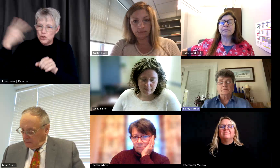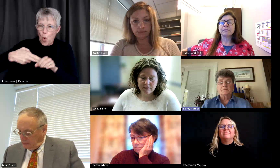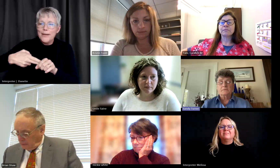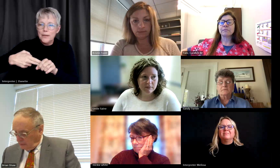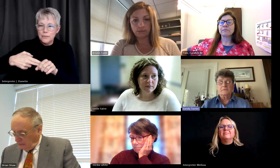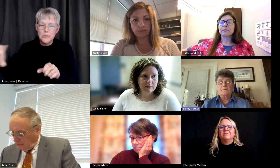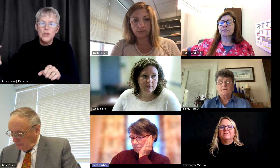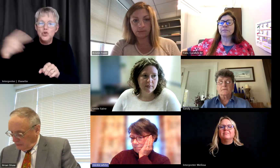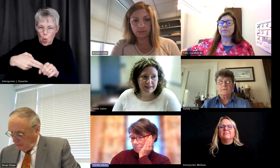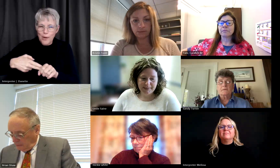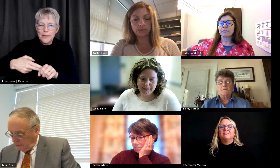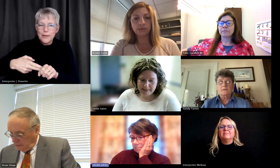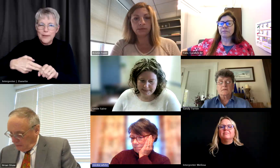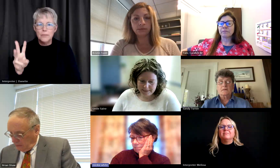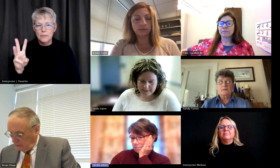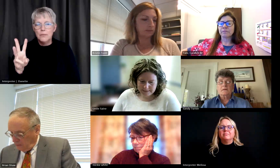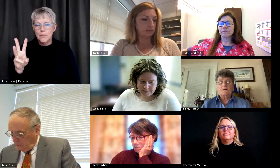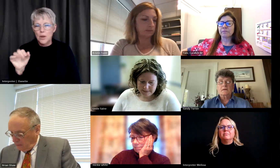joined.